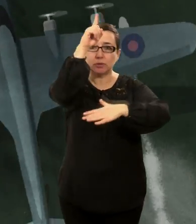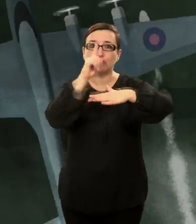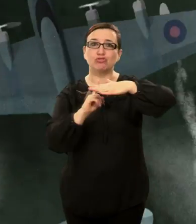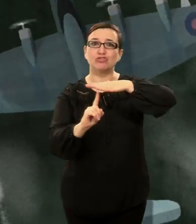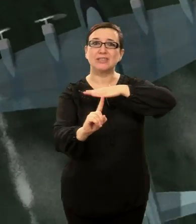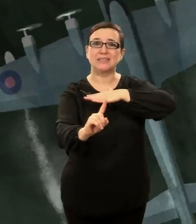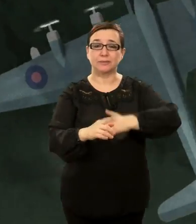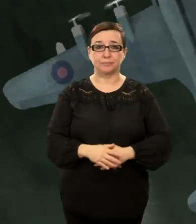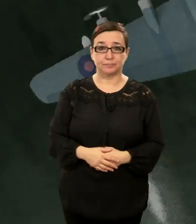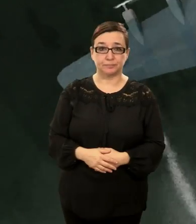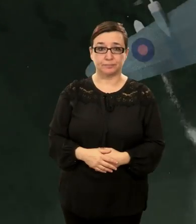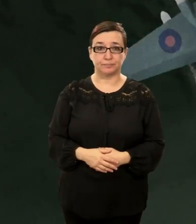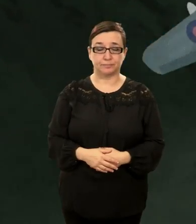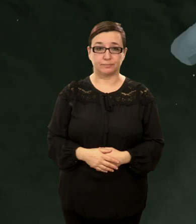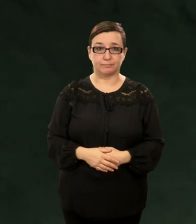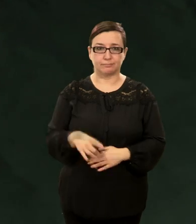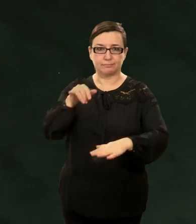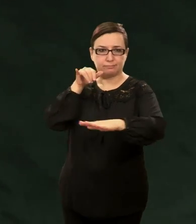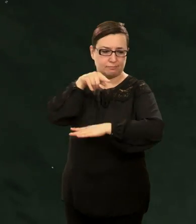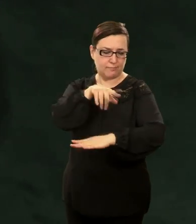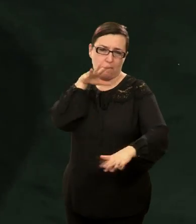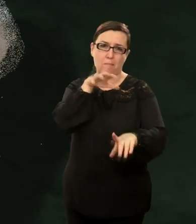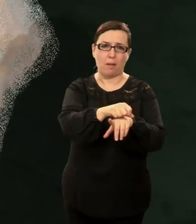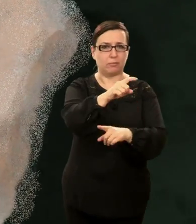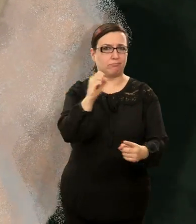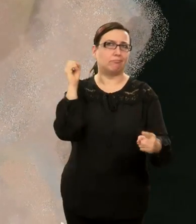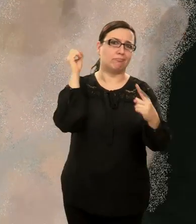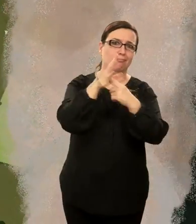Force patrol aircraft in the eastern Mediterranean.